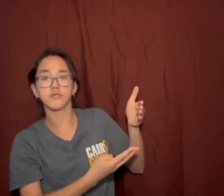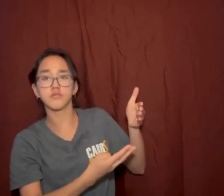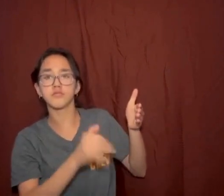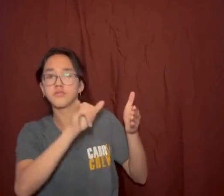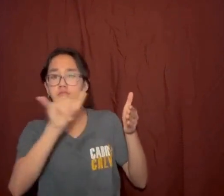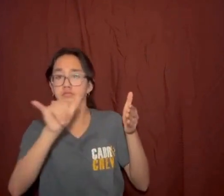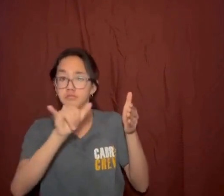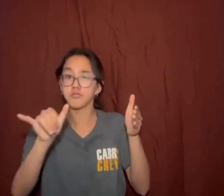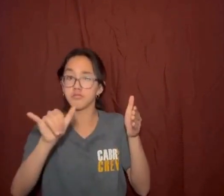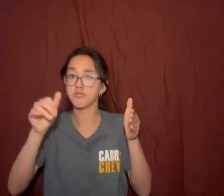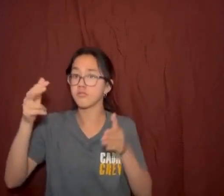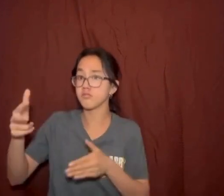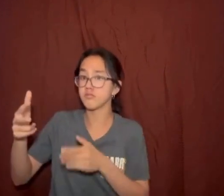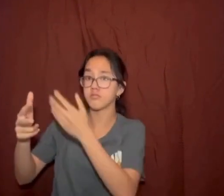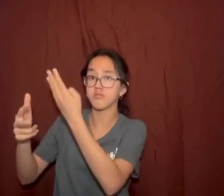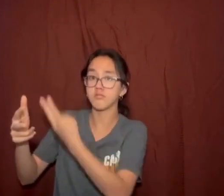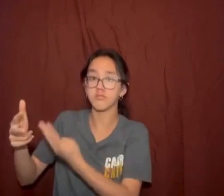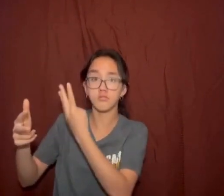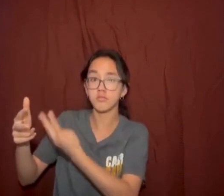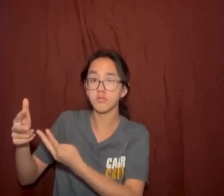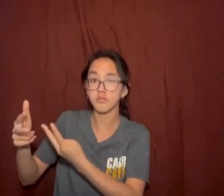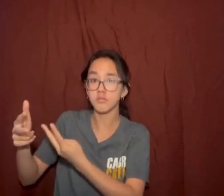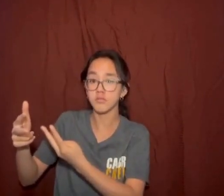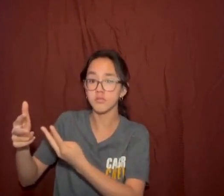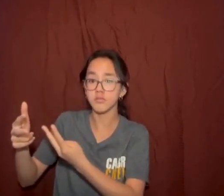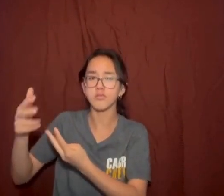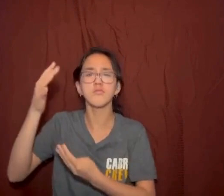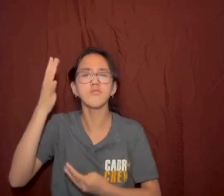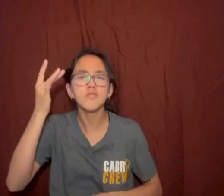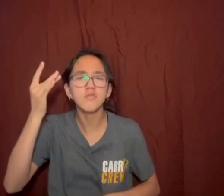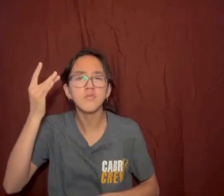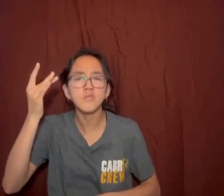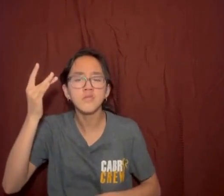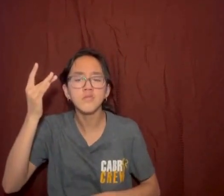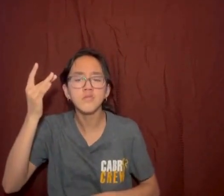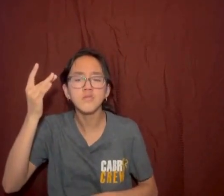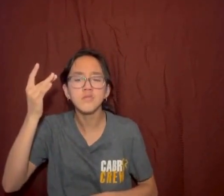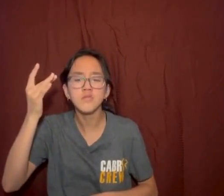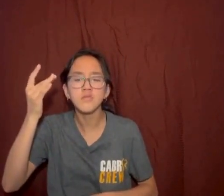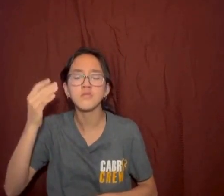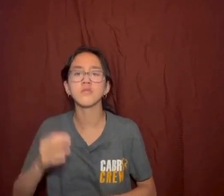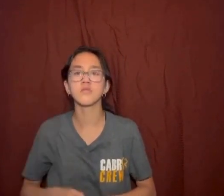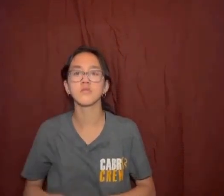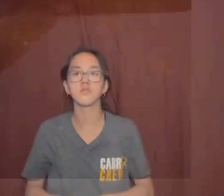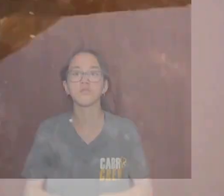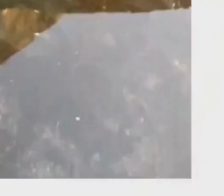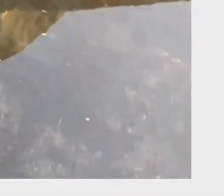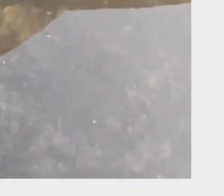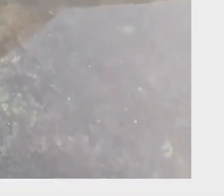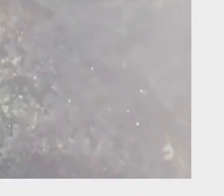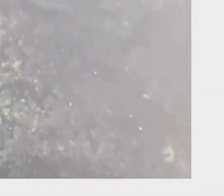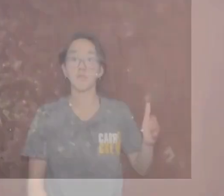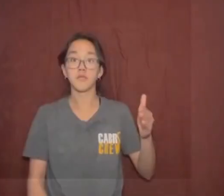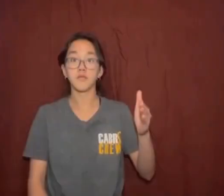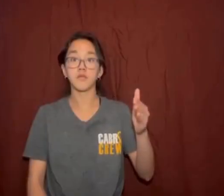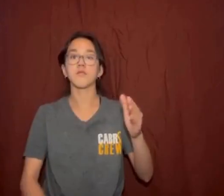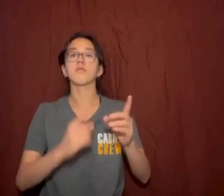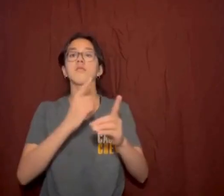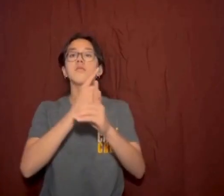So, why do they have stripes like a zebra? Does anyone know what that reason